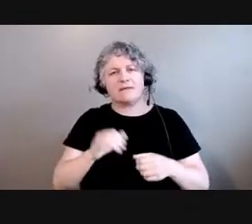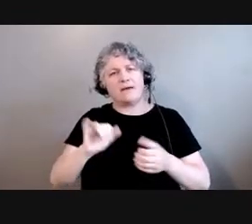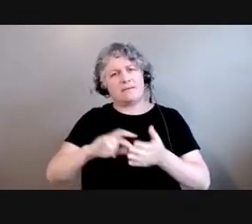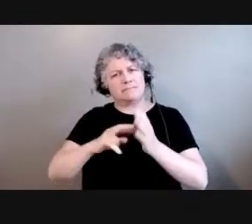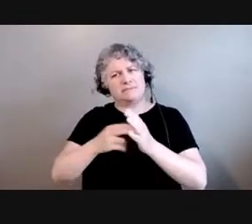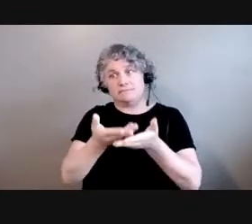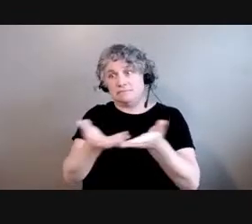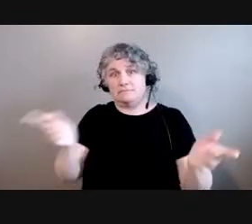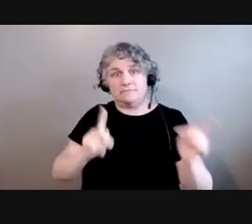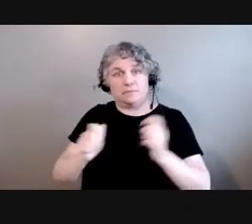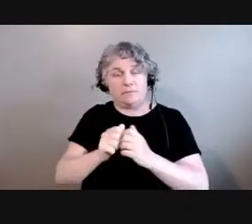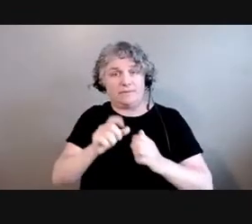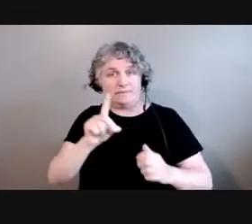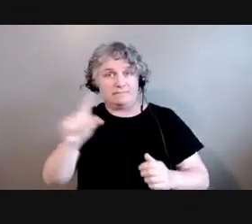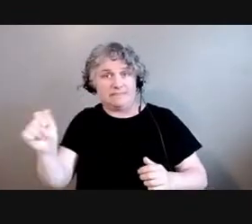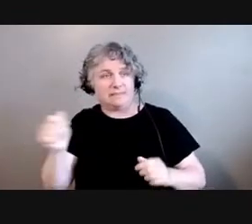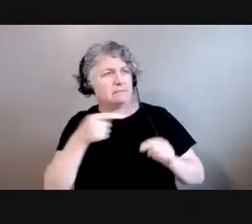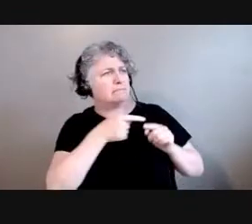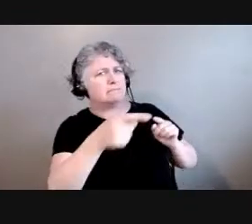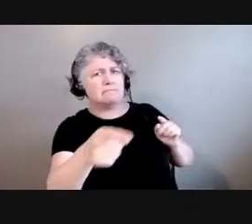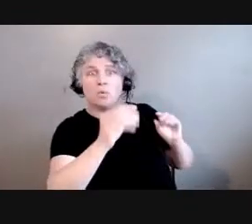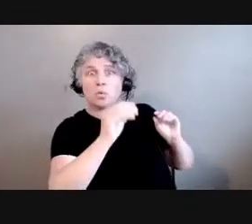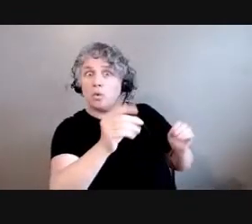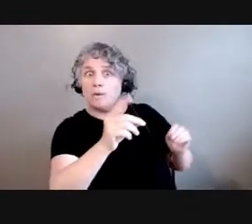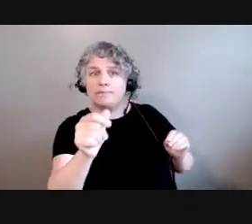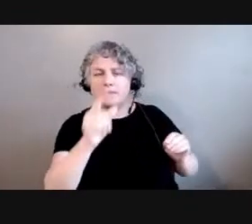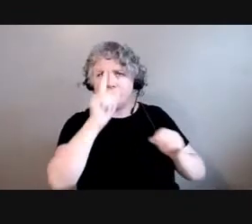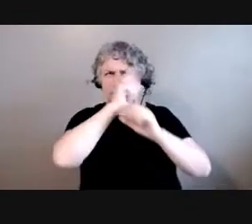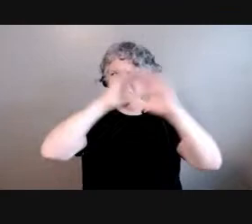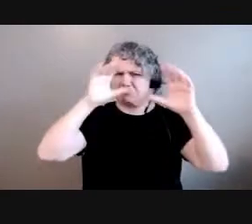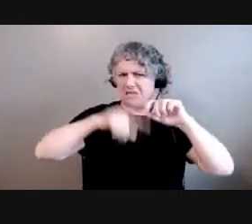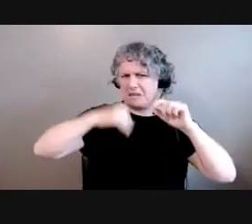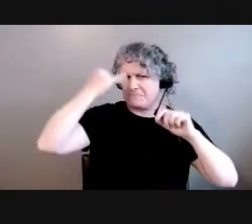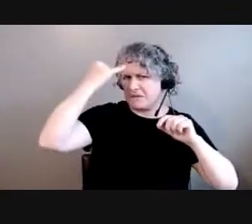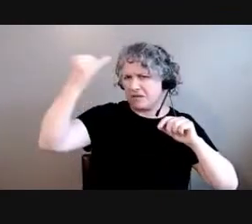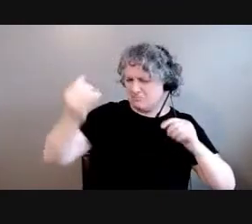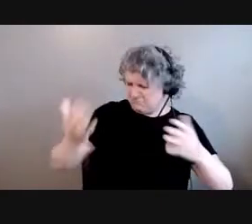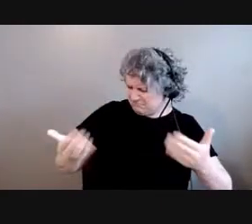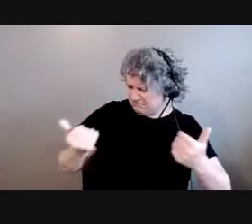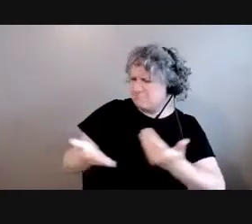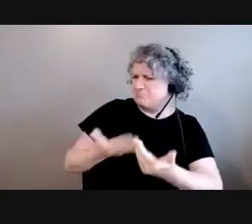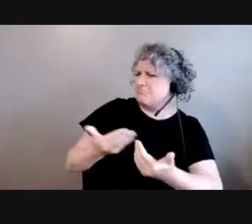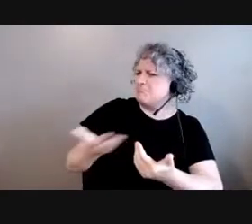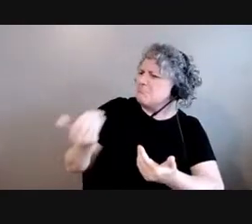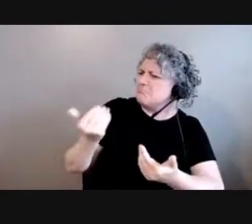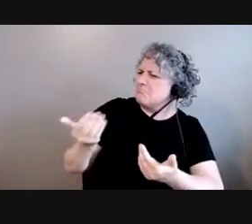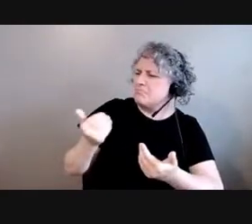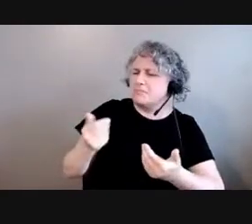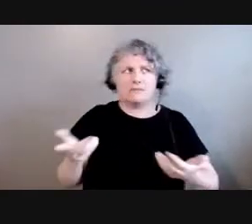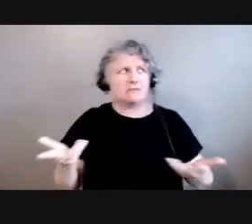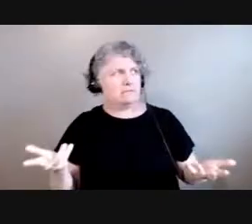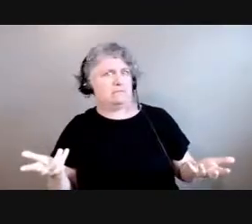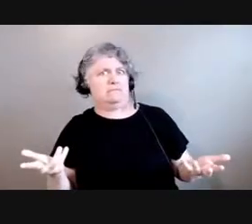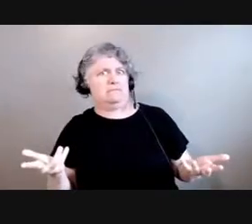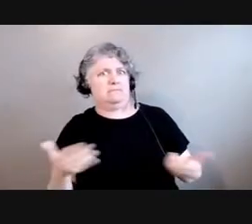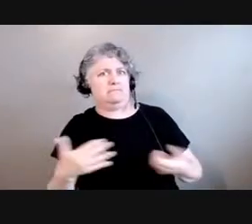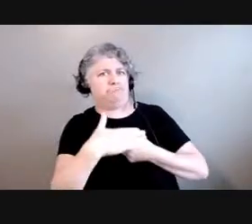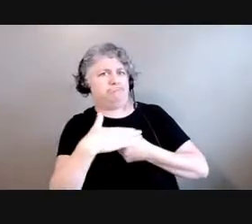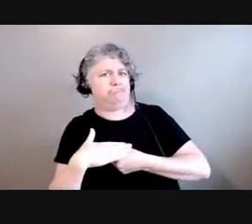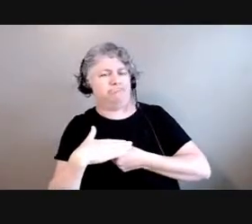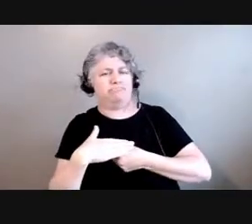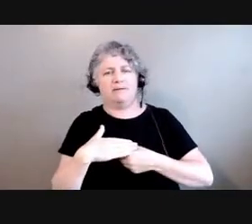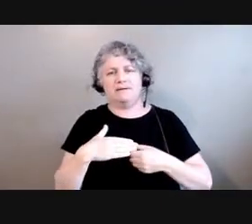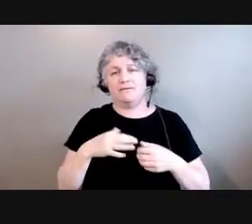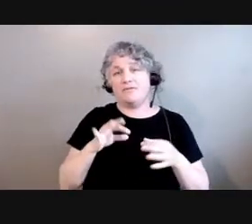with disabilities have a hard time imagining. However, because of the cognitive, well-being, and mental health costs of